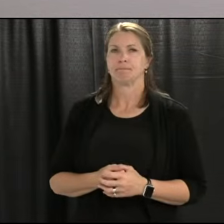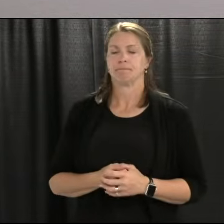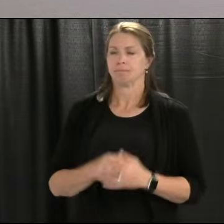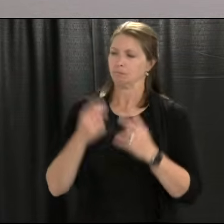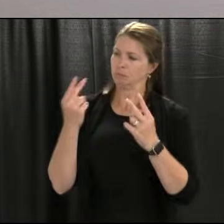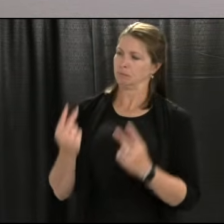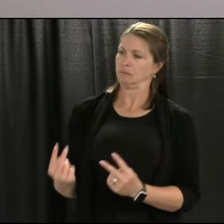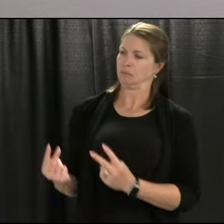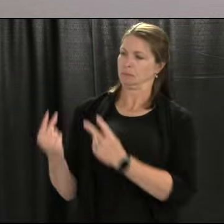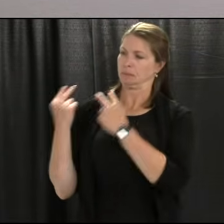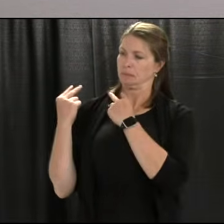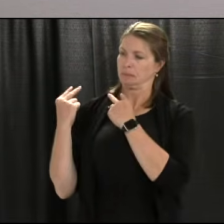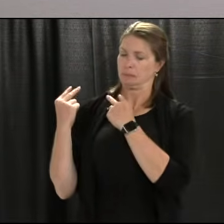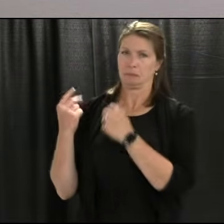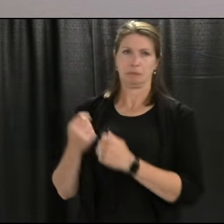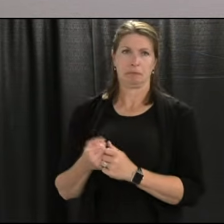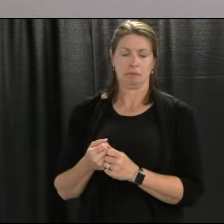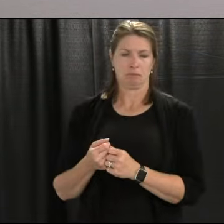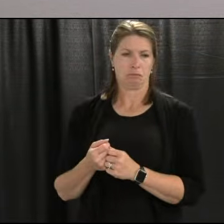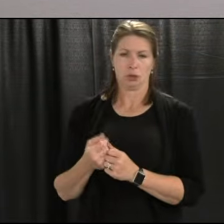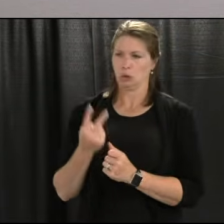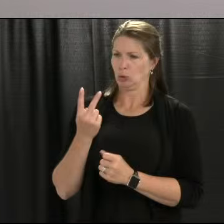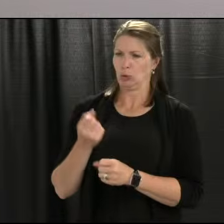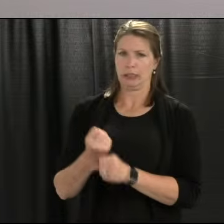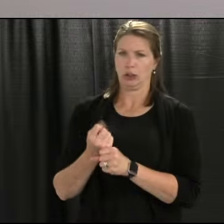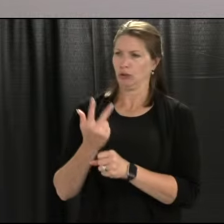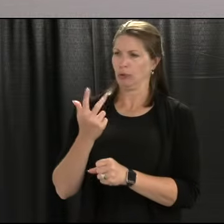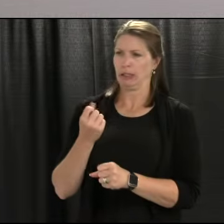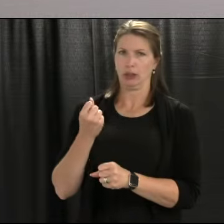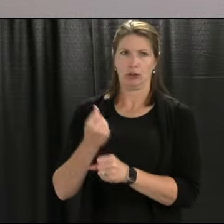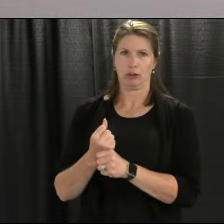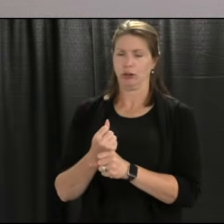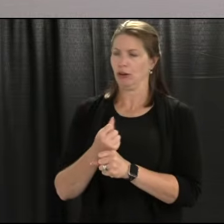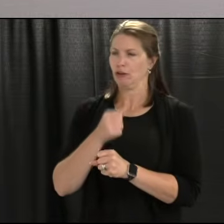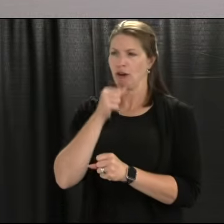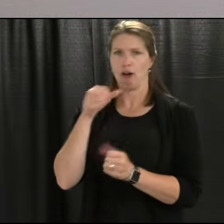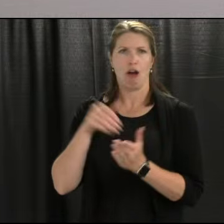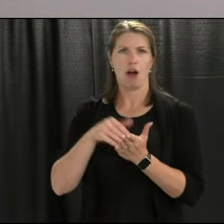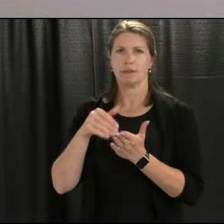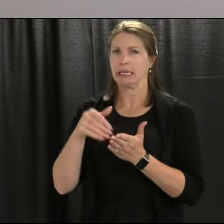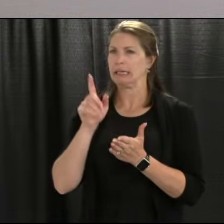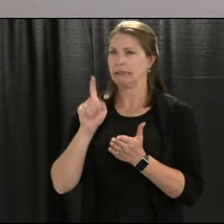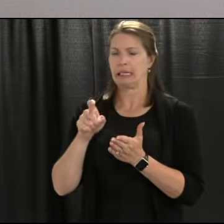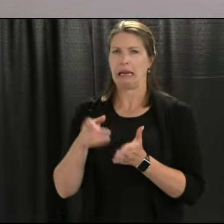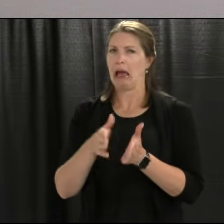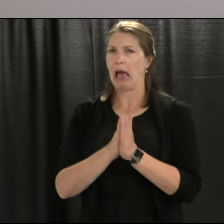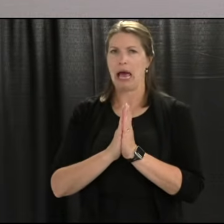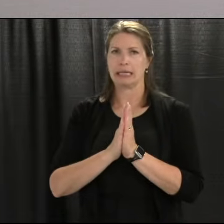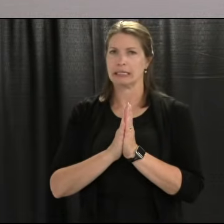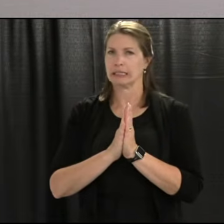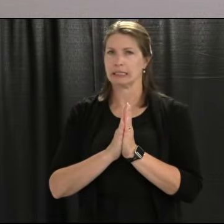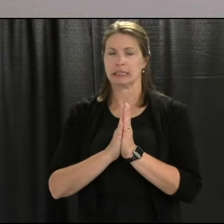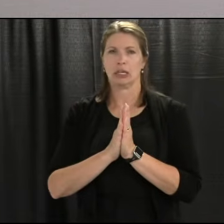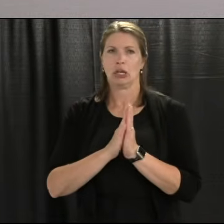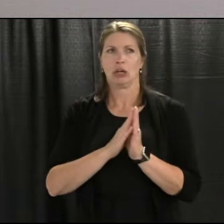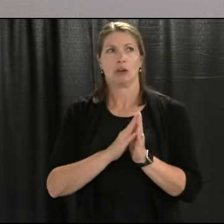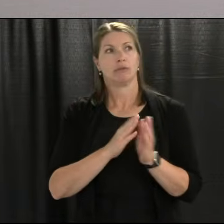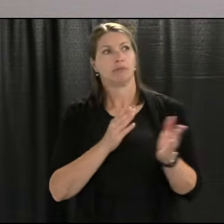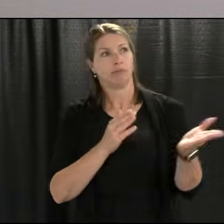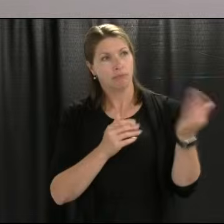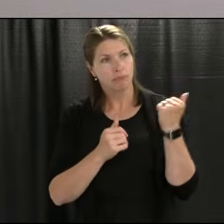few years been in a position to need private company resources. So Premier was spot on